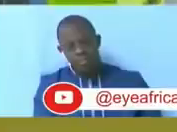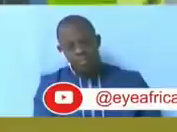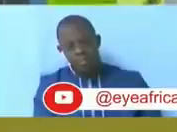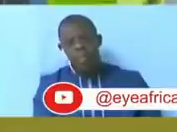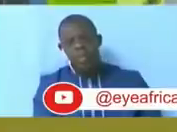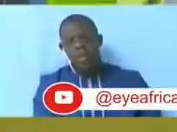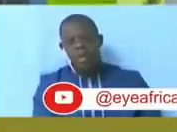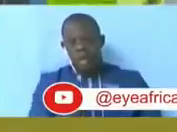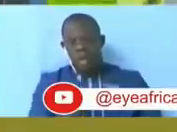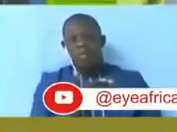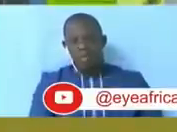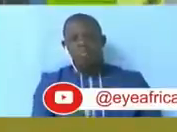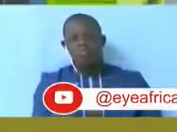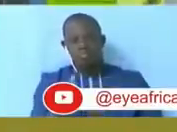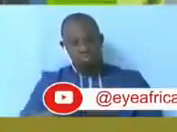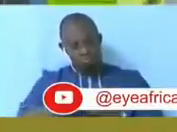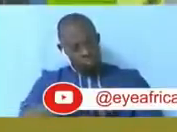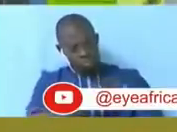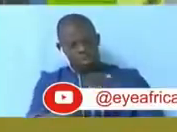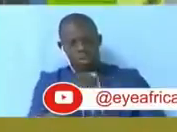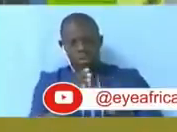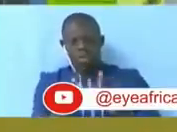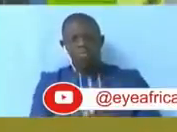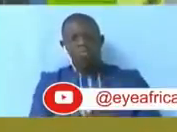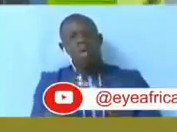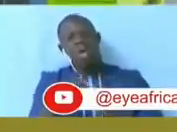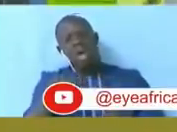get a conviction against